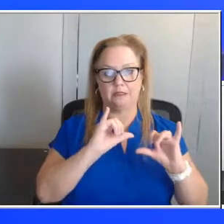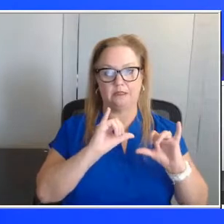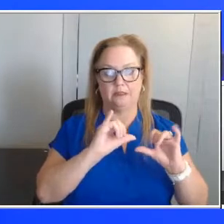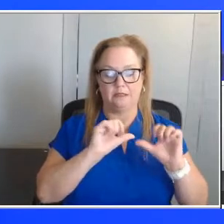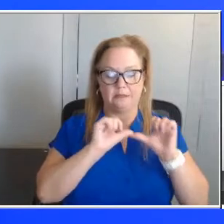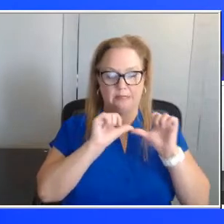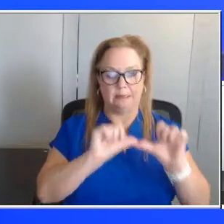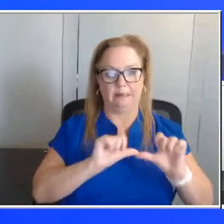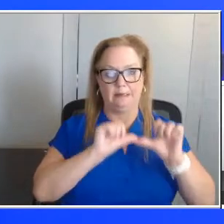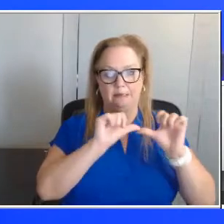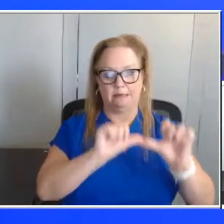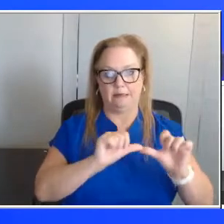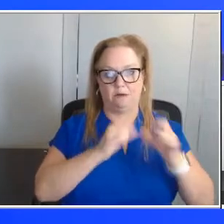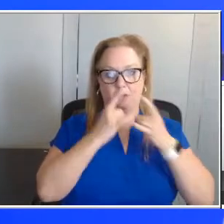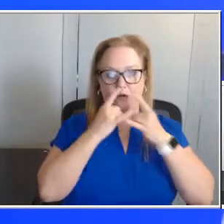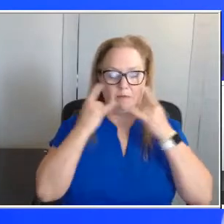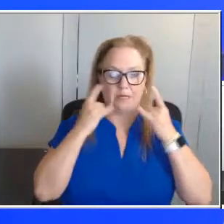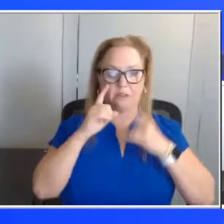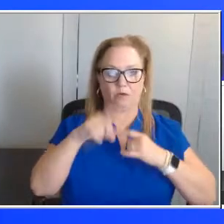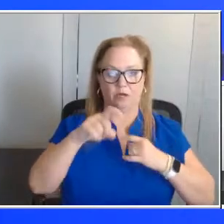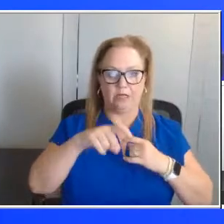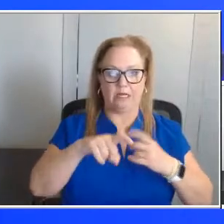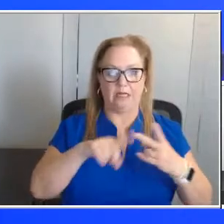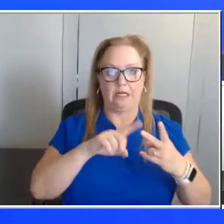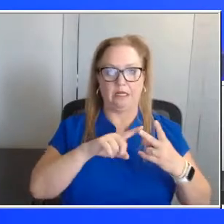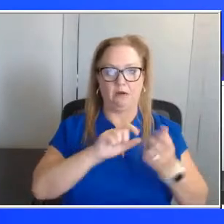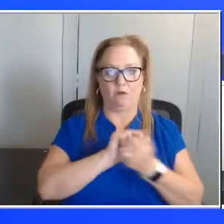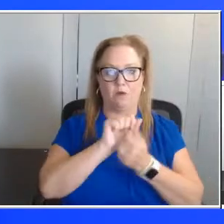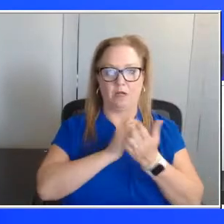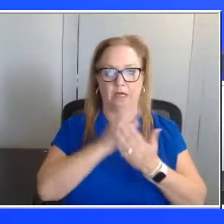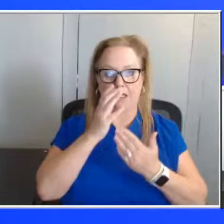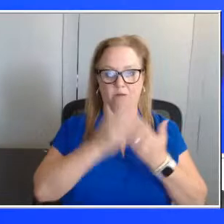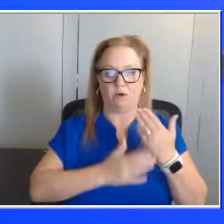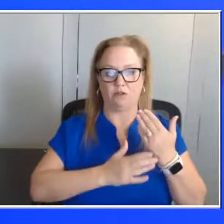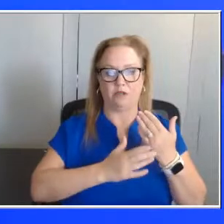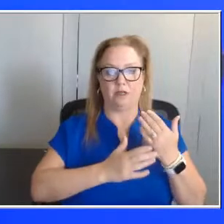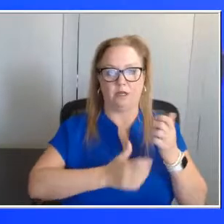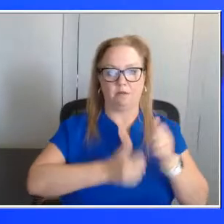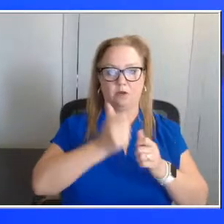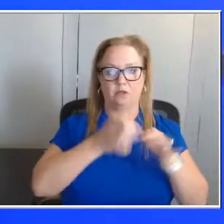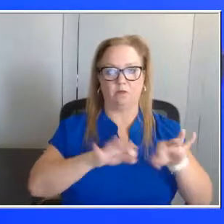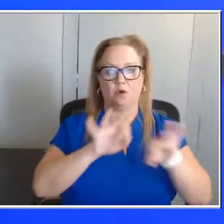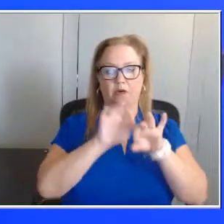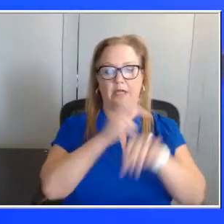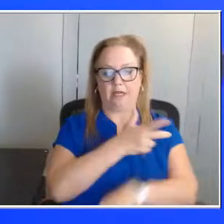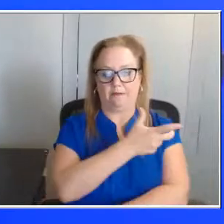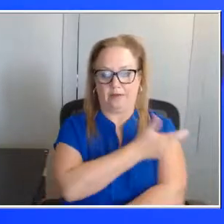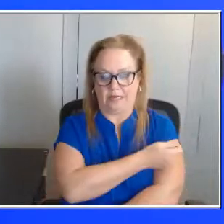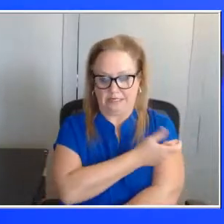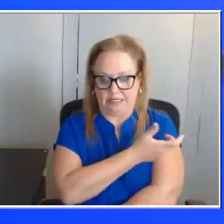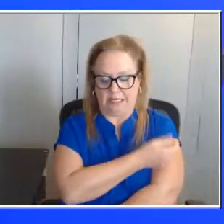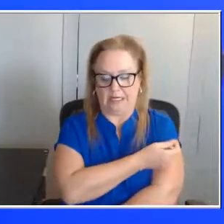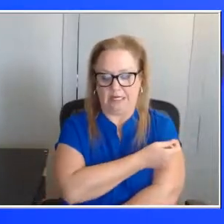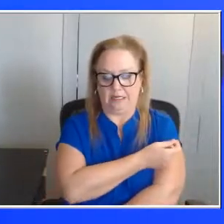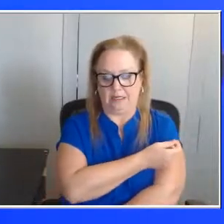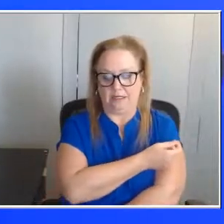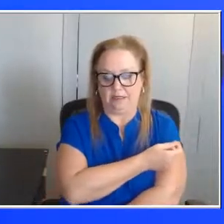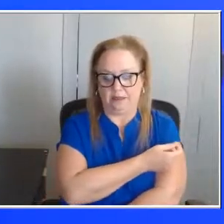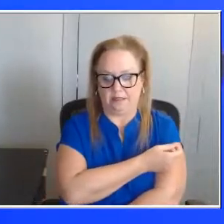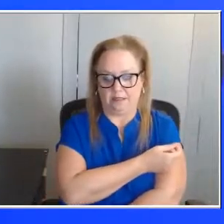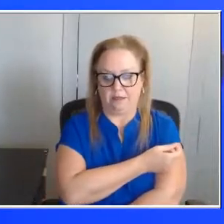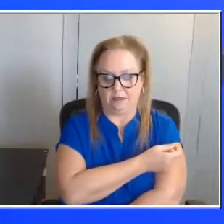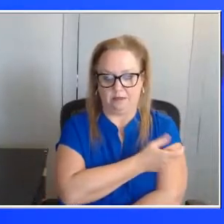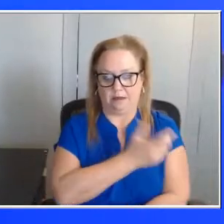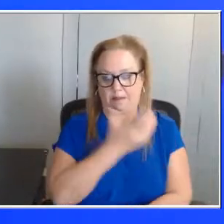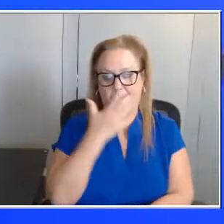there, wearing your mask when you need to, hand washing, all those sorts of things. And then most importantly, getting vaccinated is always the best